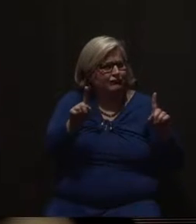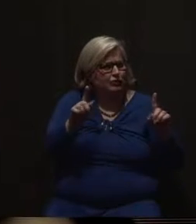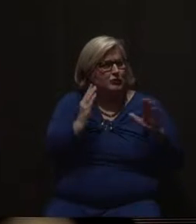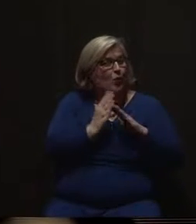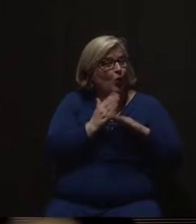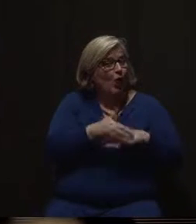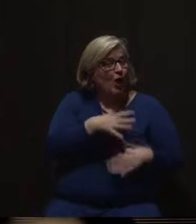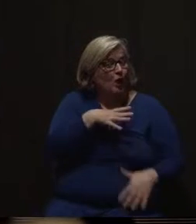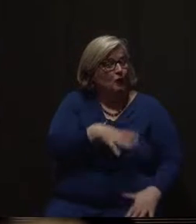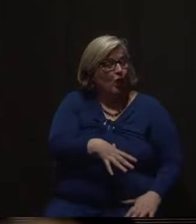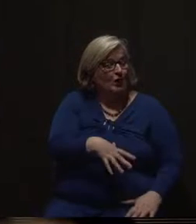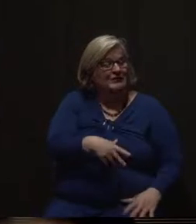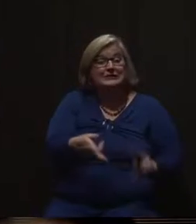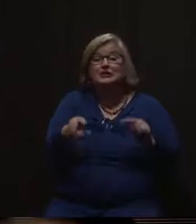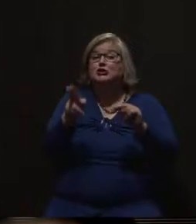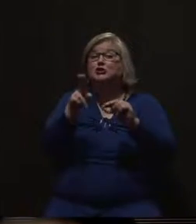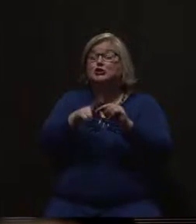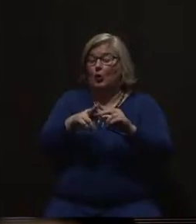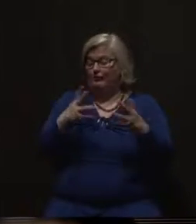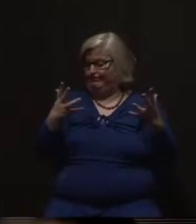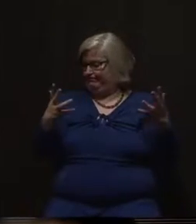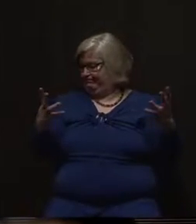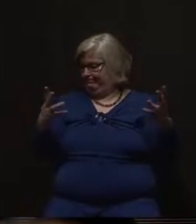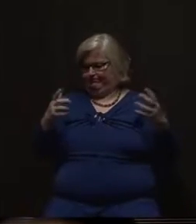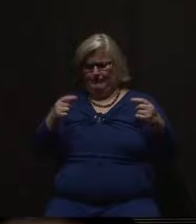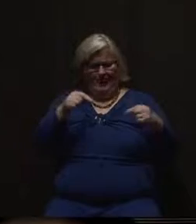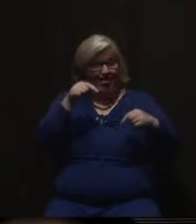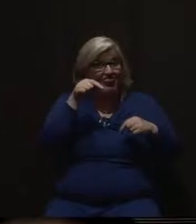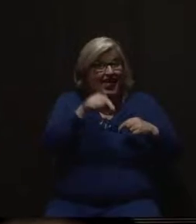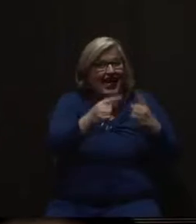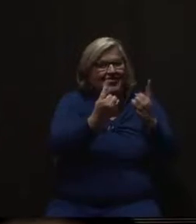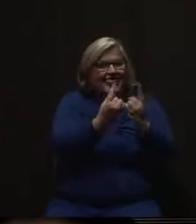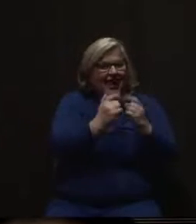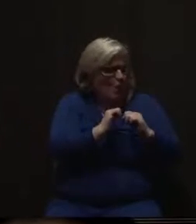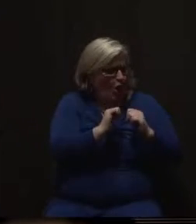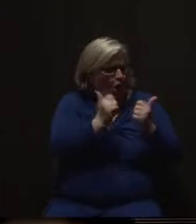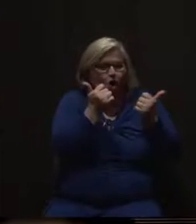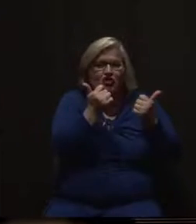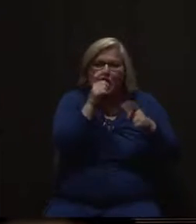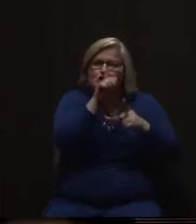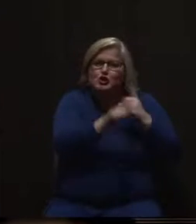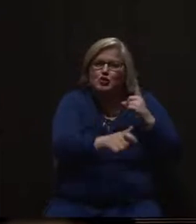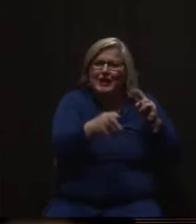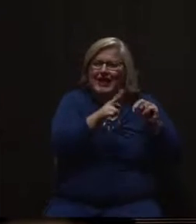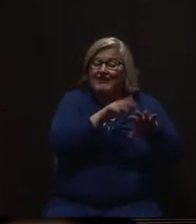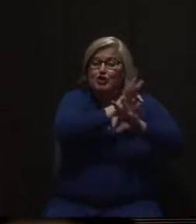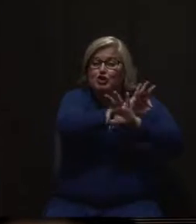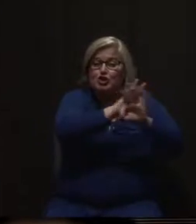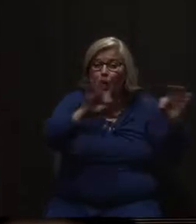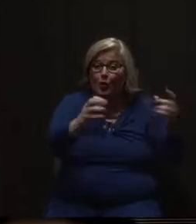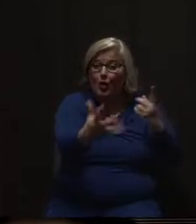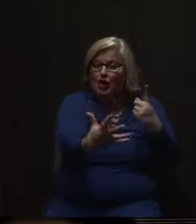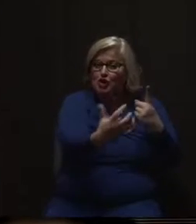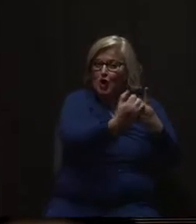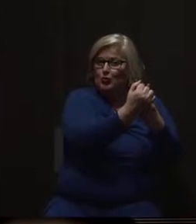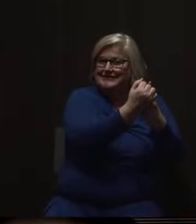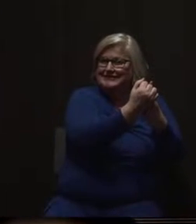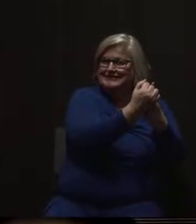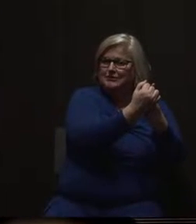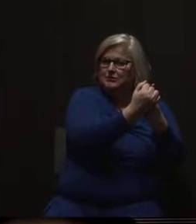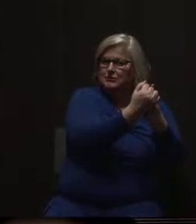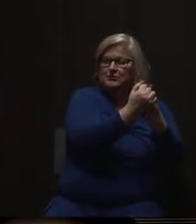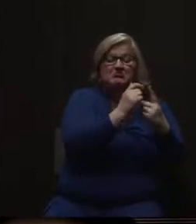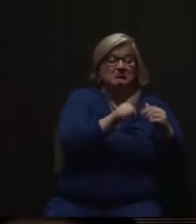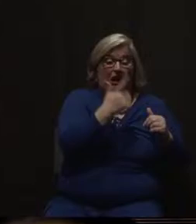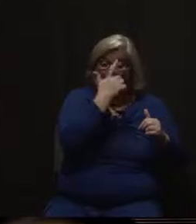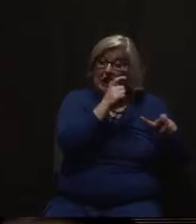would you do this? Would you think it's okay doing this? If nobody else noticed it, there are loads of things I still wouldn't think is